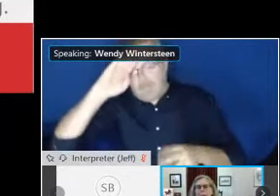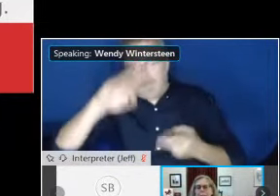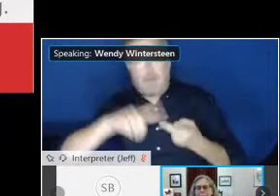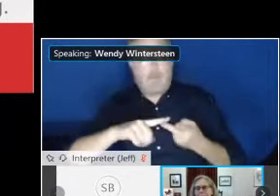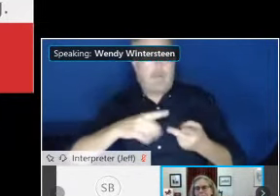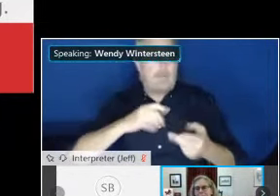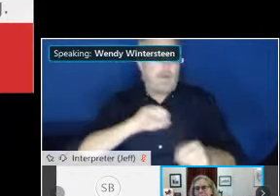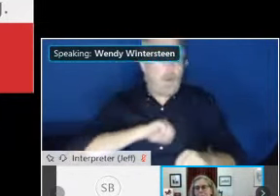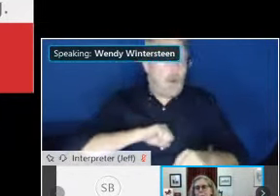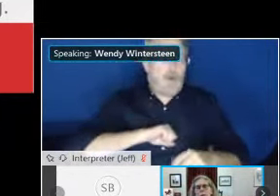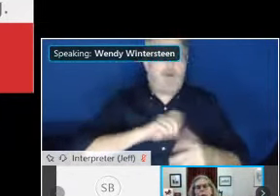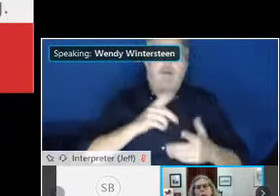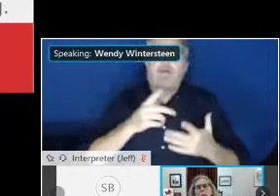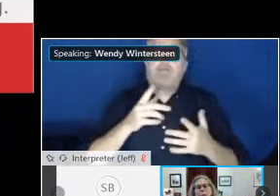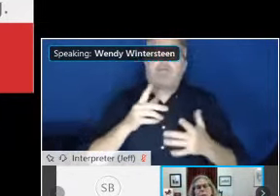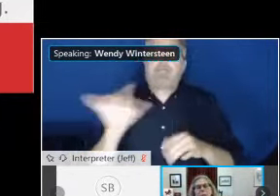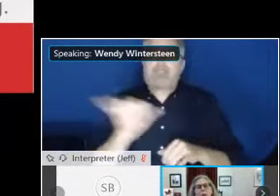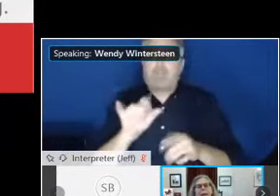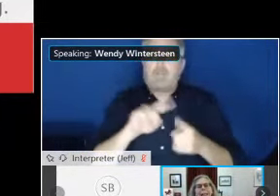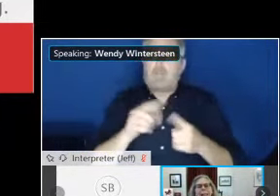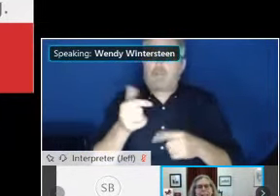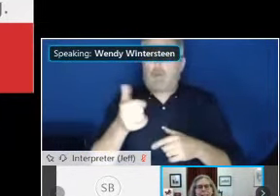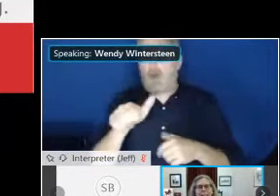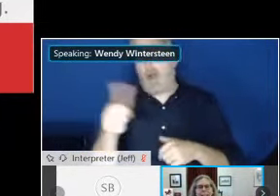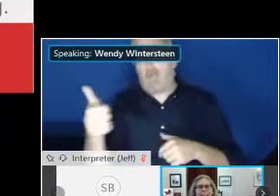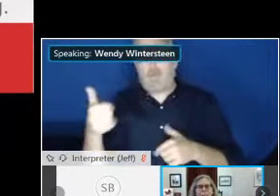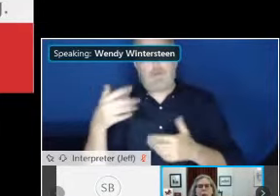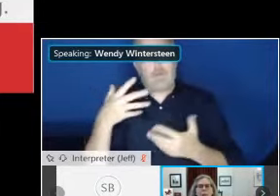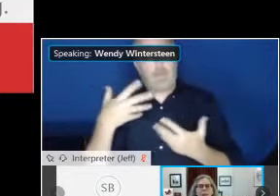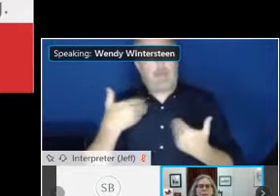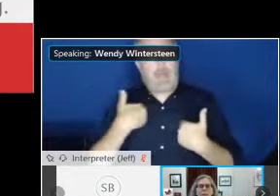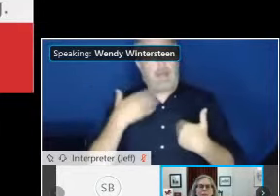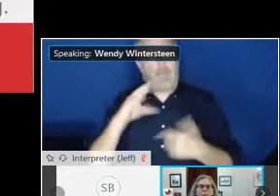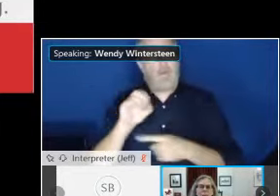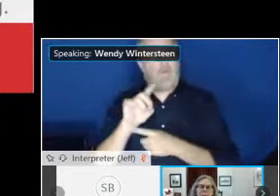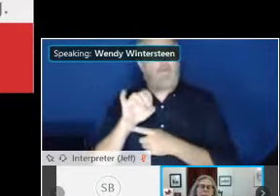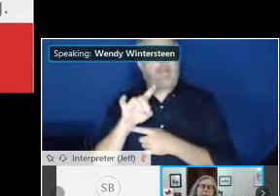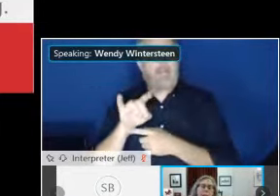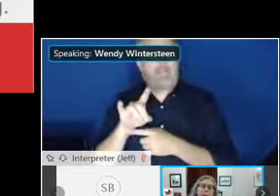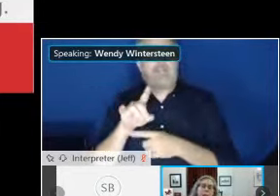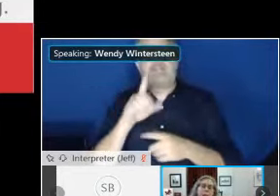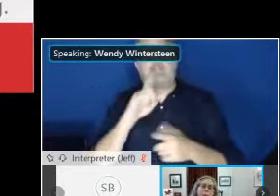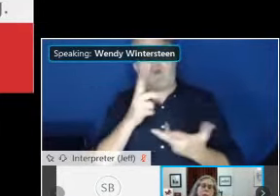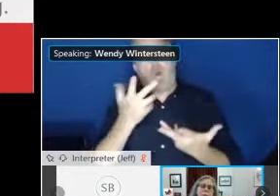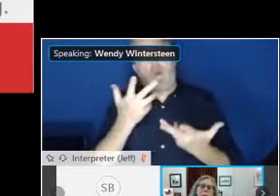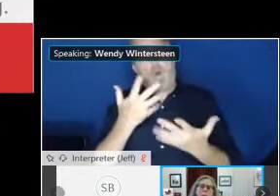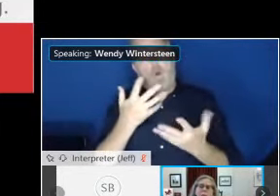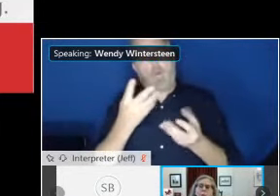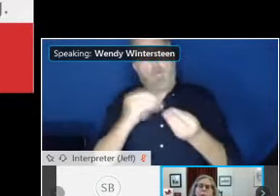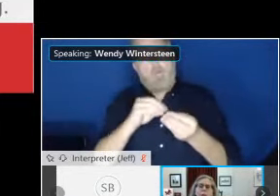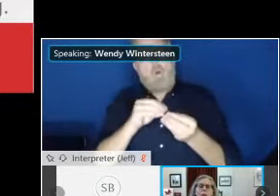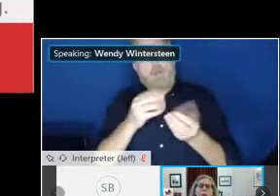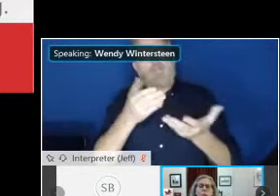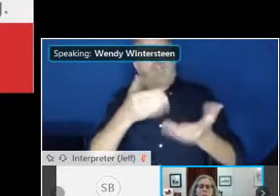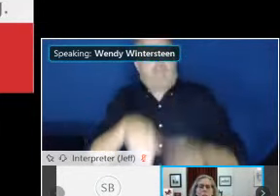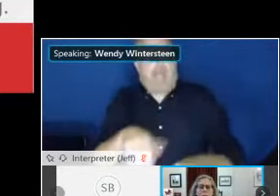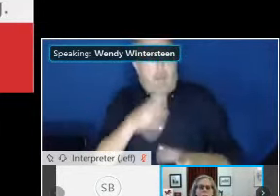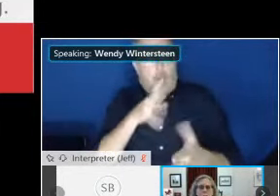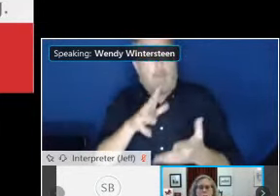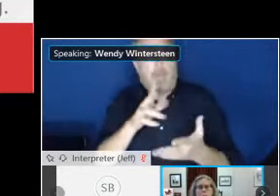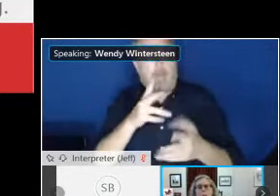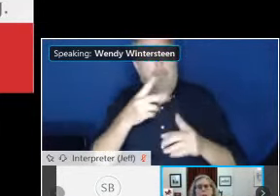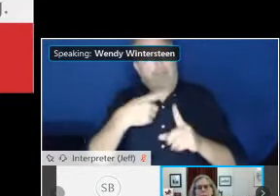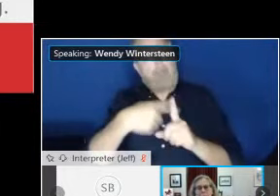with COVID-19, so they are much more likely to test positive. Now, it's important to note that these figures